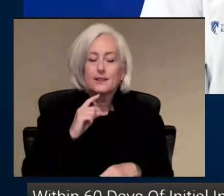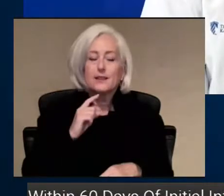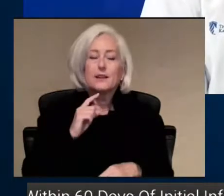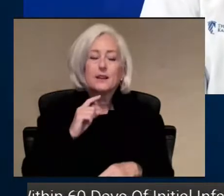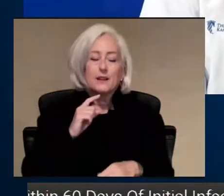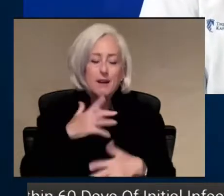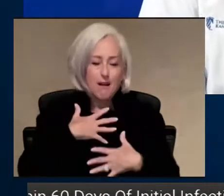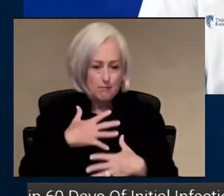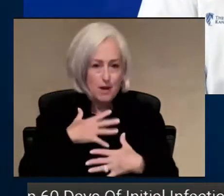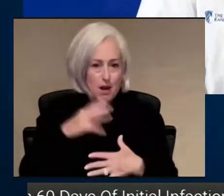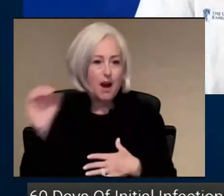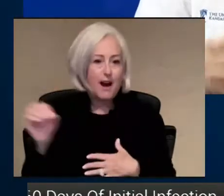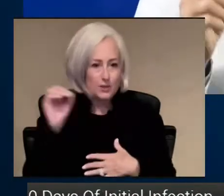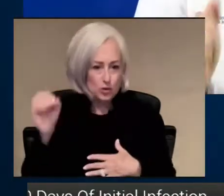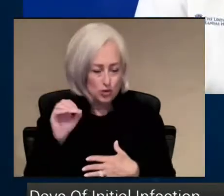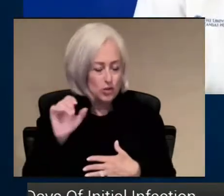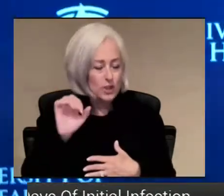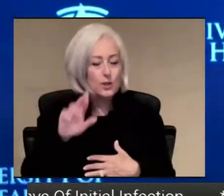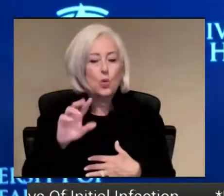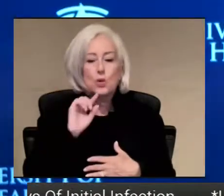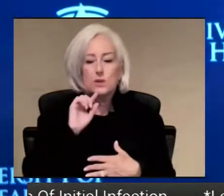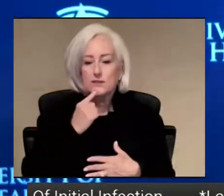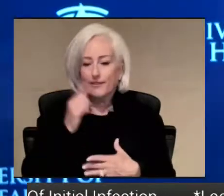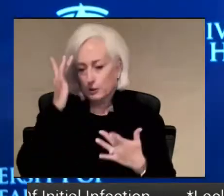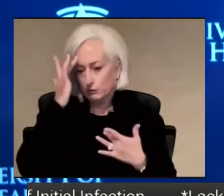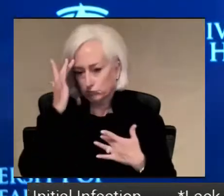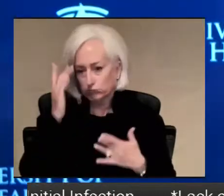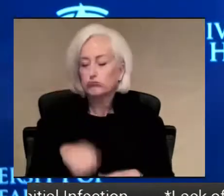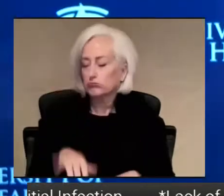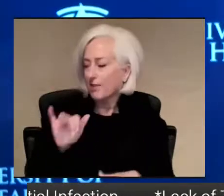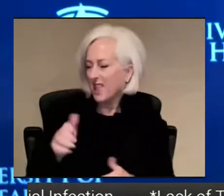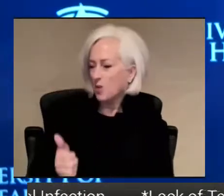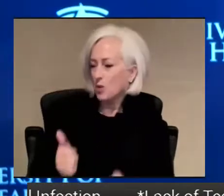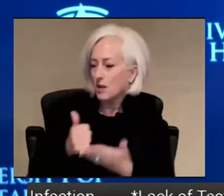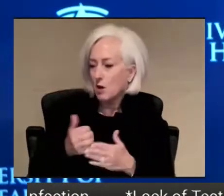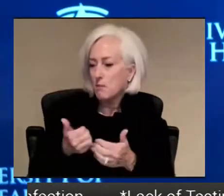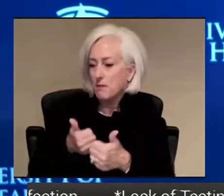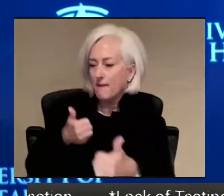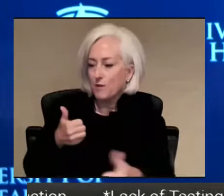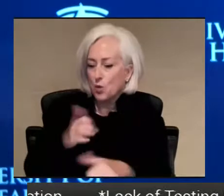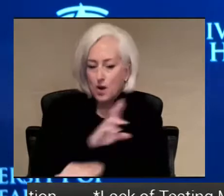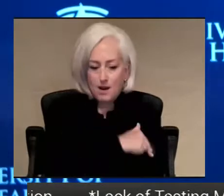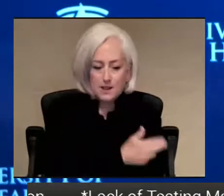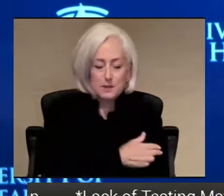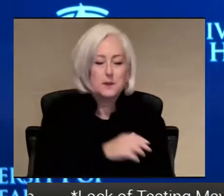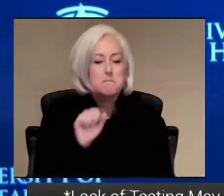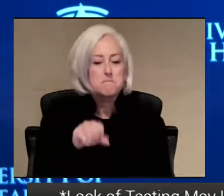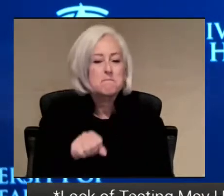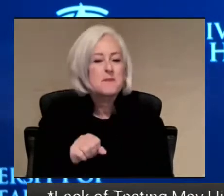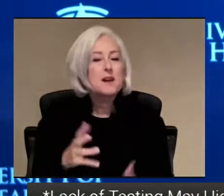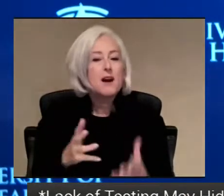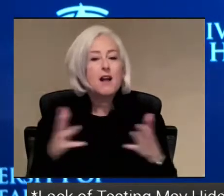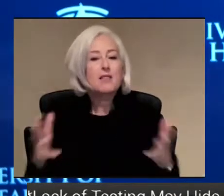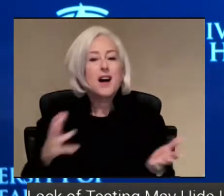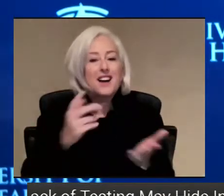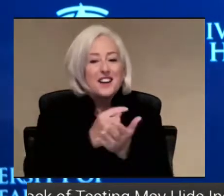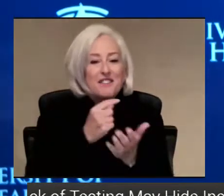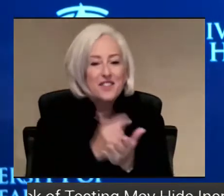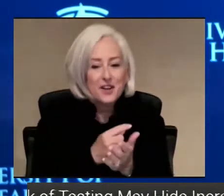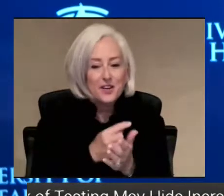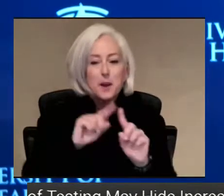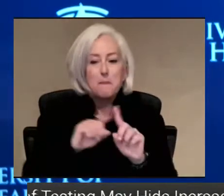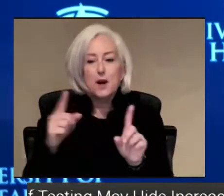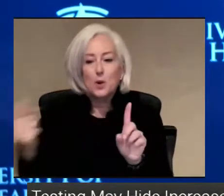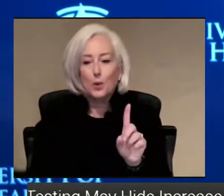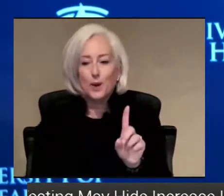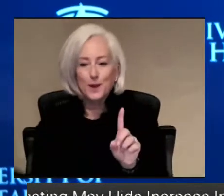important deal to help us here in the hospital. So lots more therapy that we've had. That's great. We still go back to our original topic we were wrestling